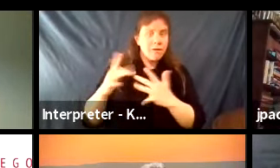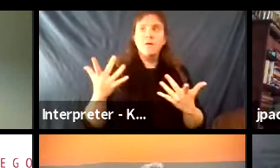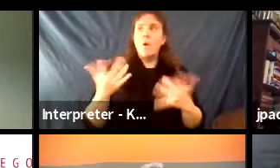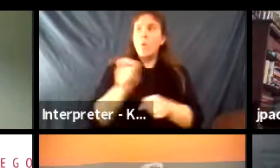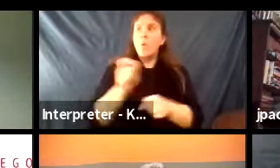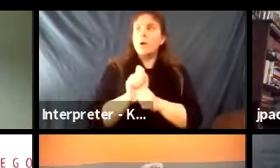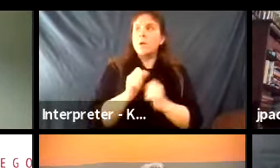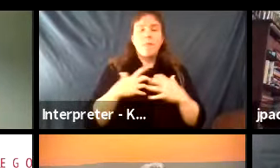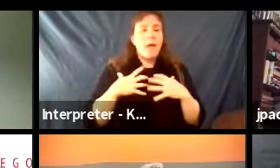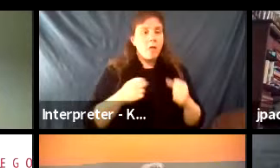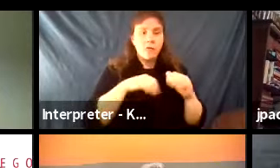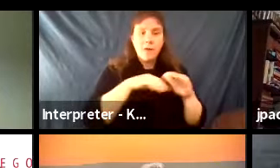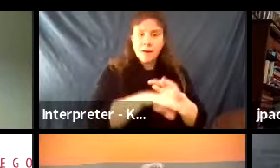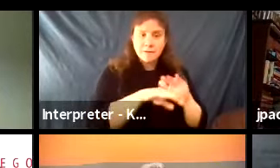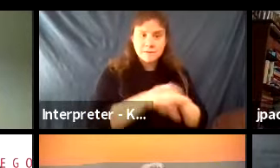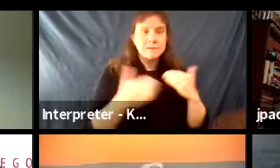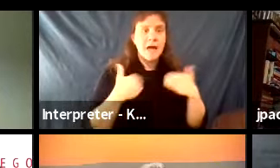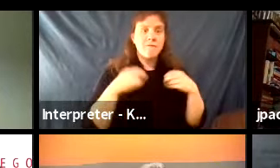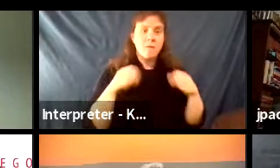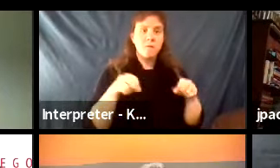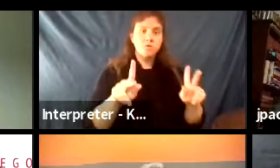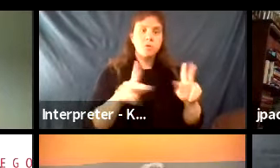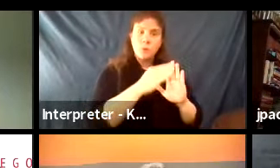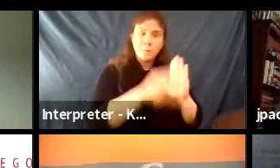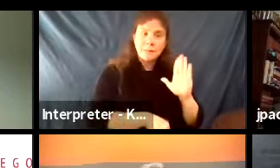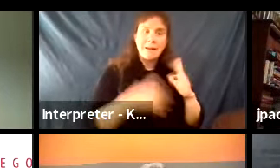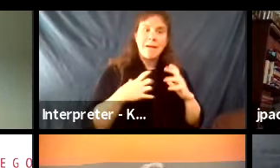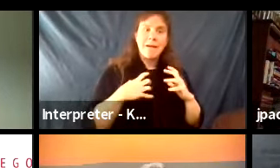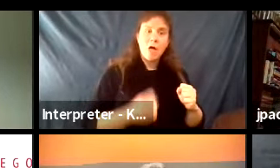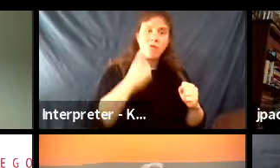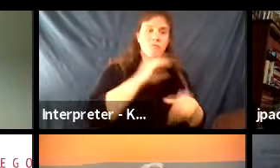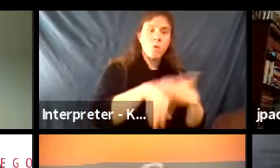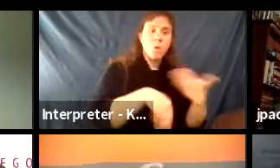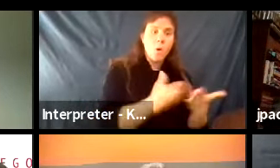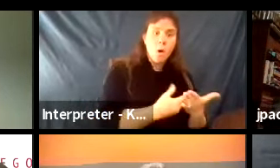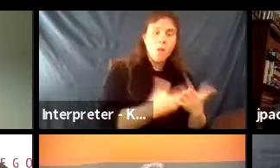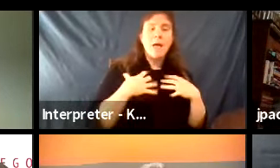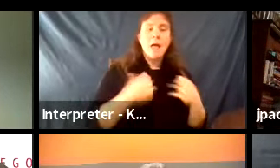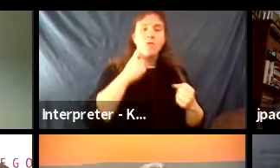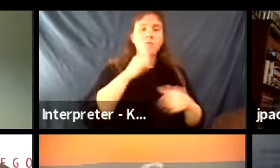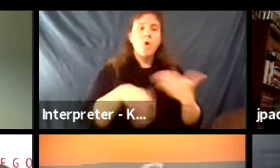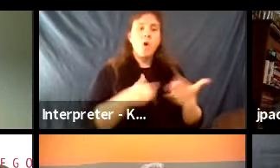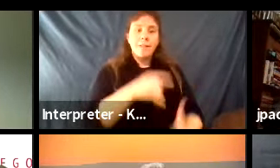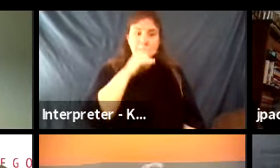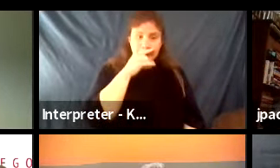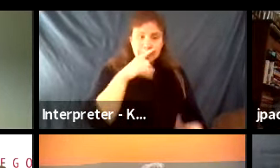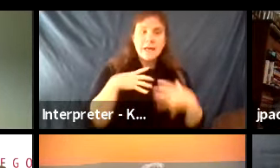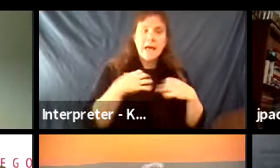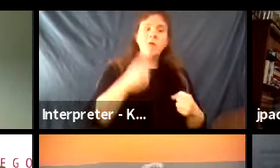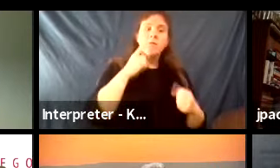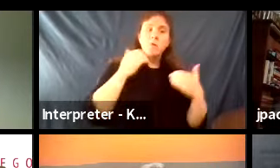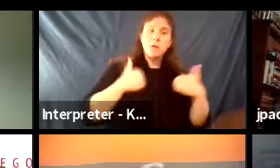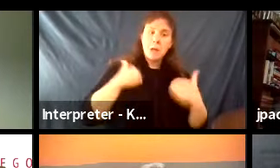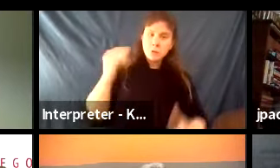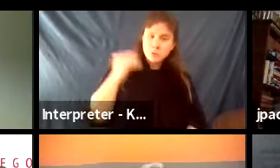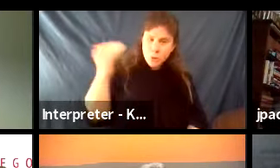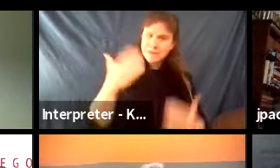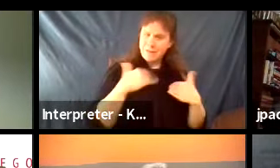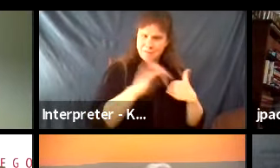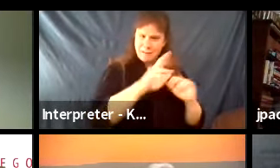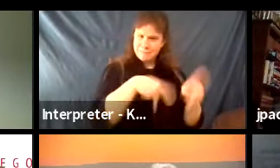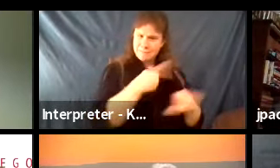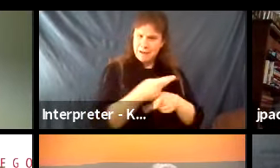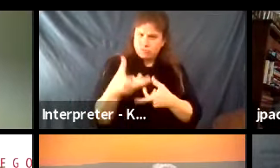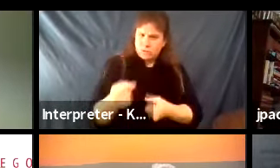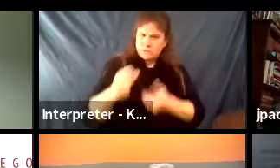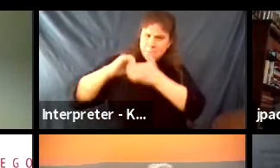our opportunity to complete the health for all kids, health for young adults, having those trusted partnerships? How long are